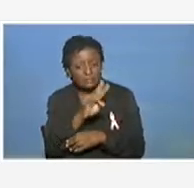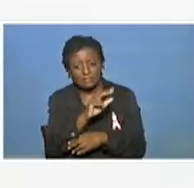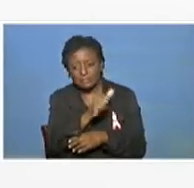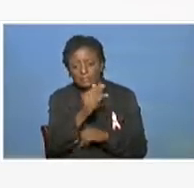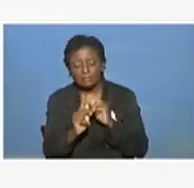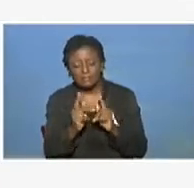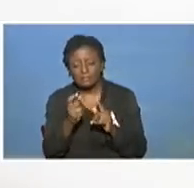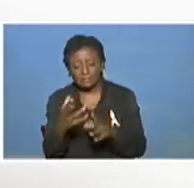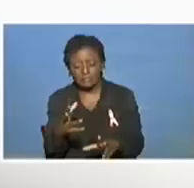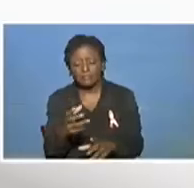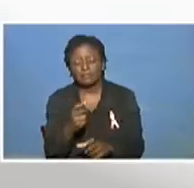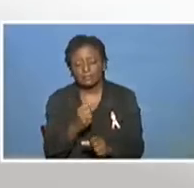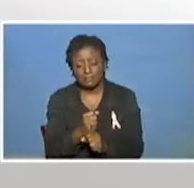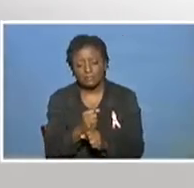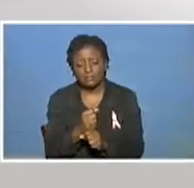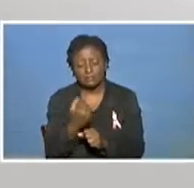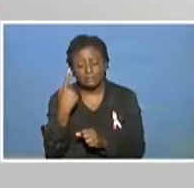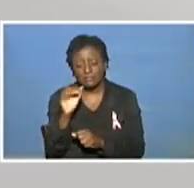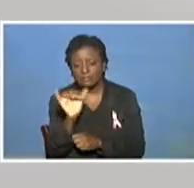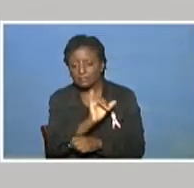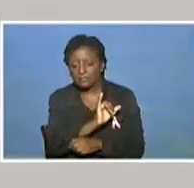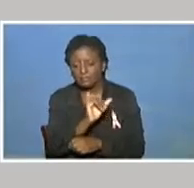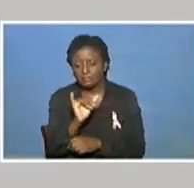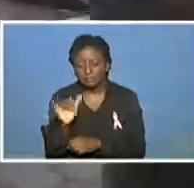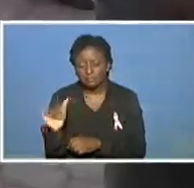were arrested for similar